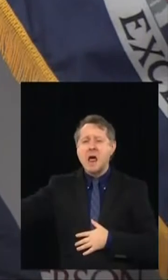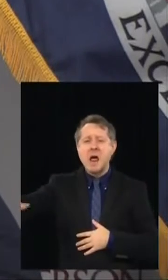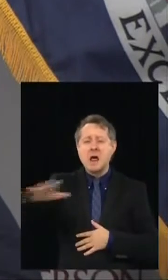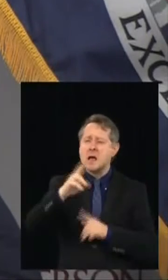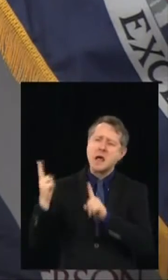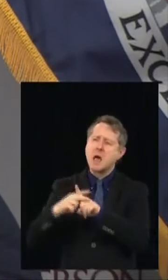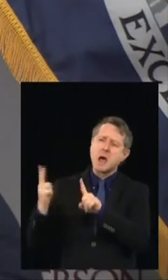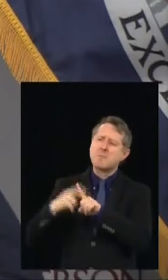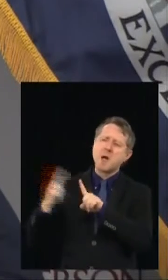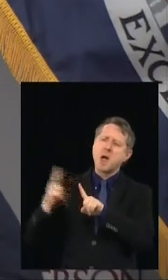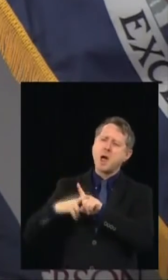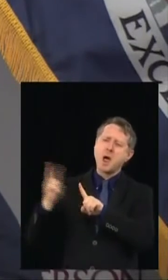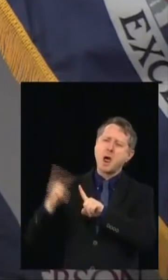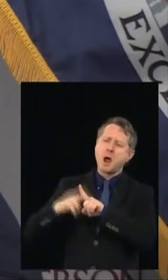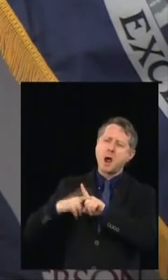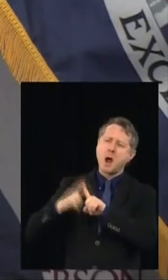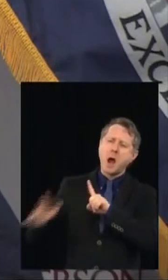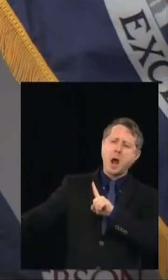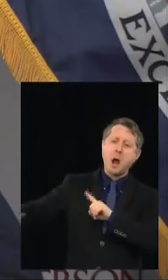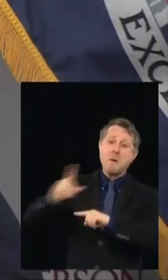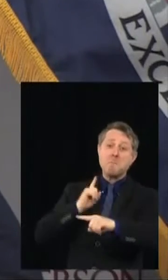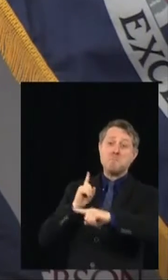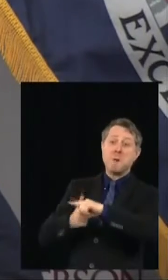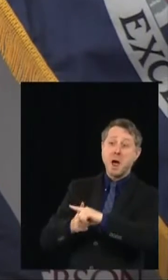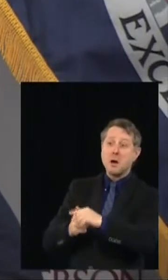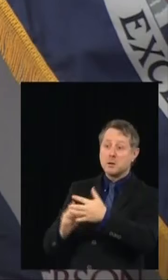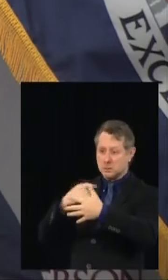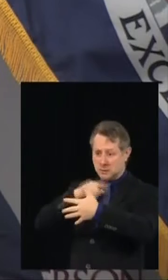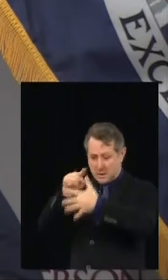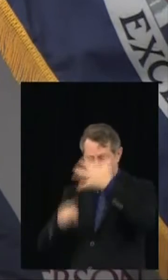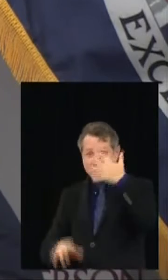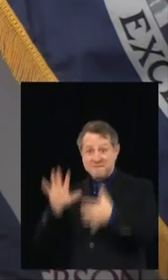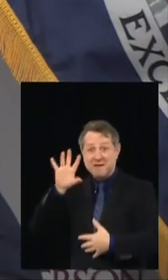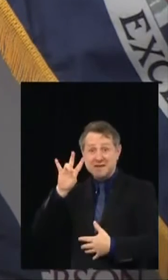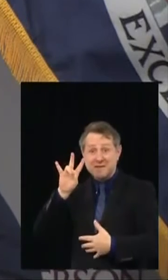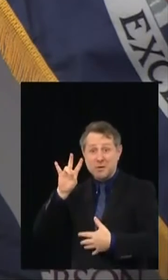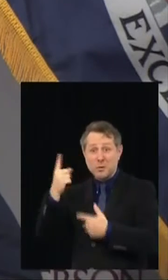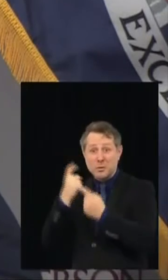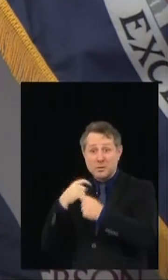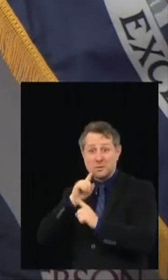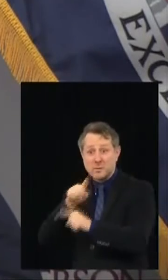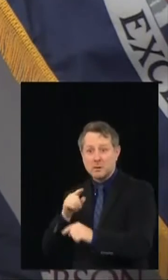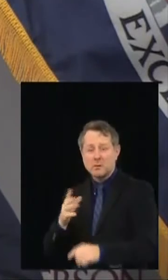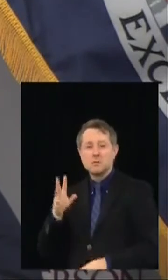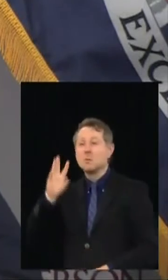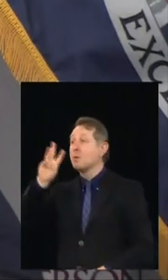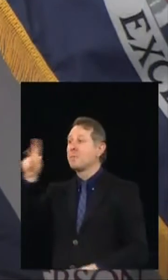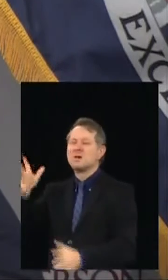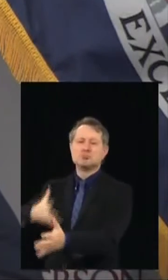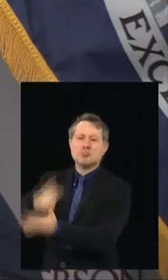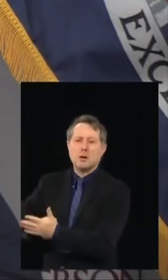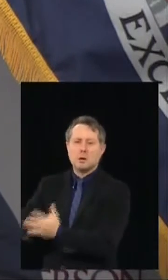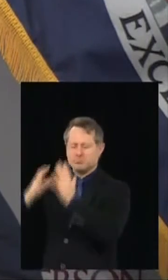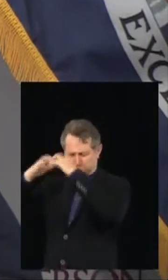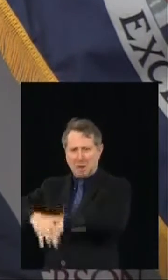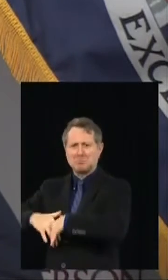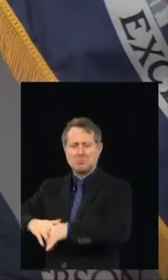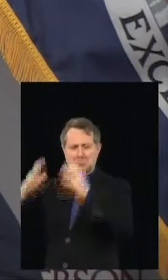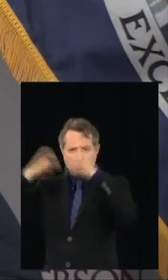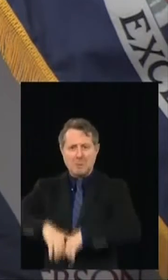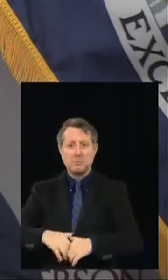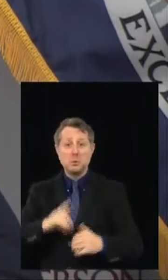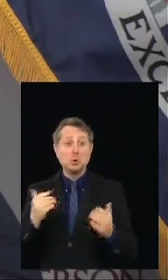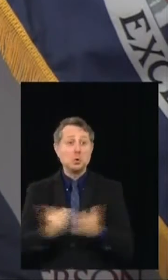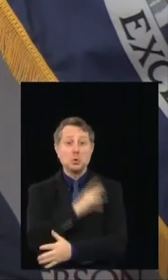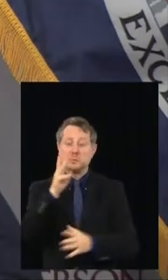those certifications. It crashes the website. It crashes the new website. We literally have the